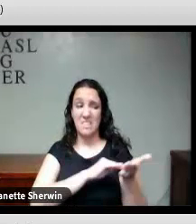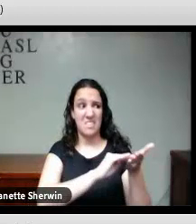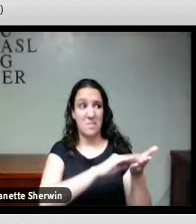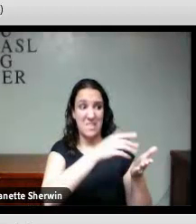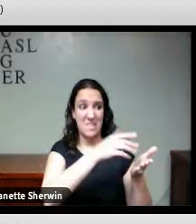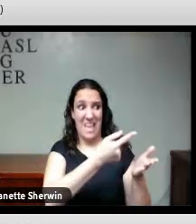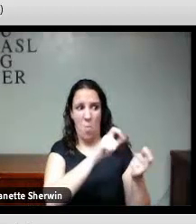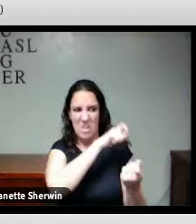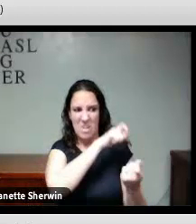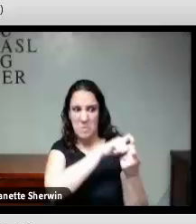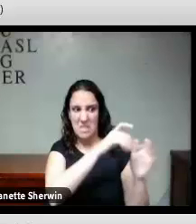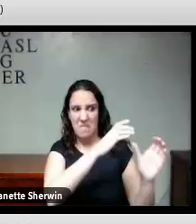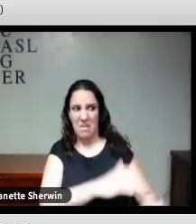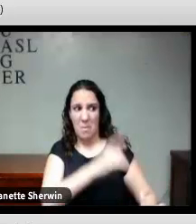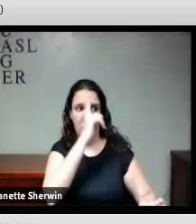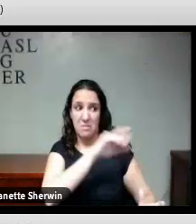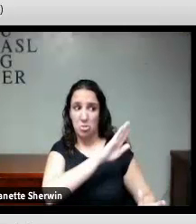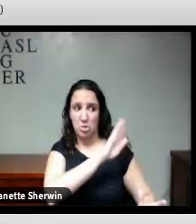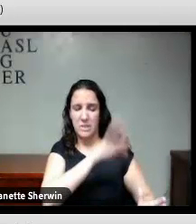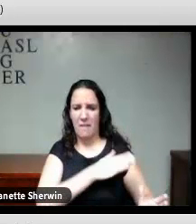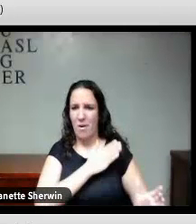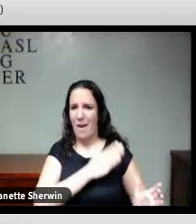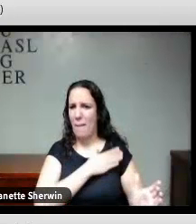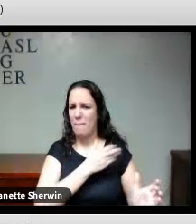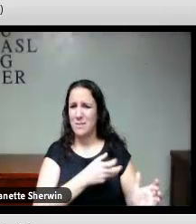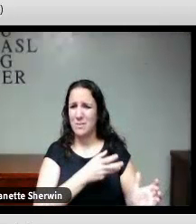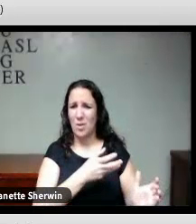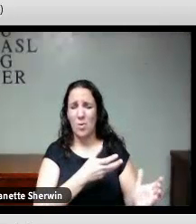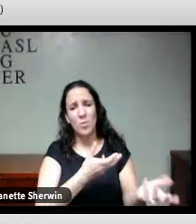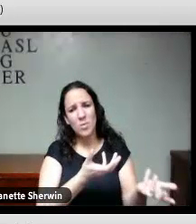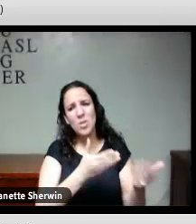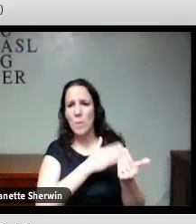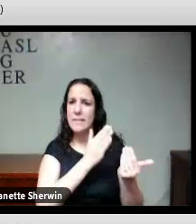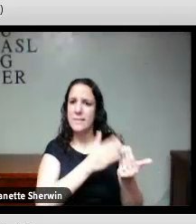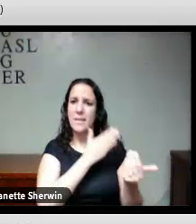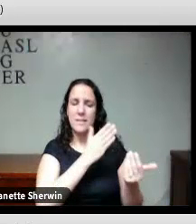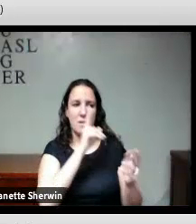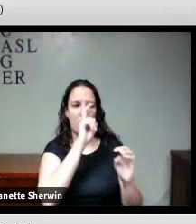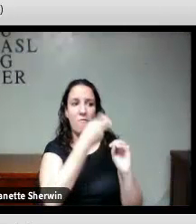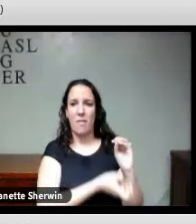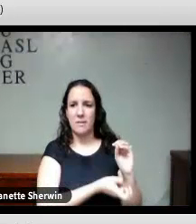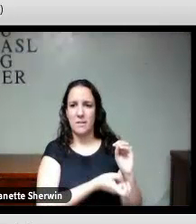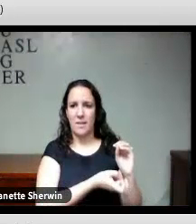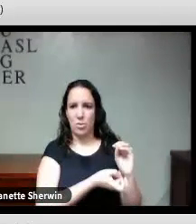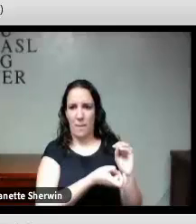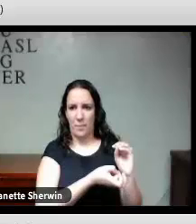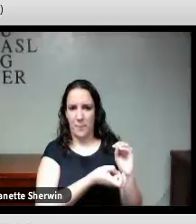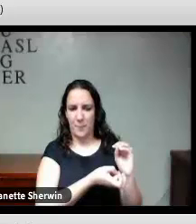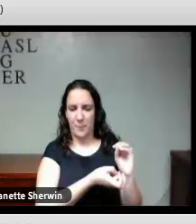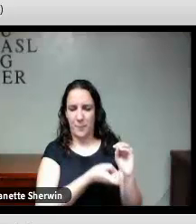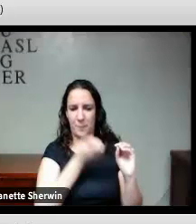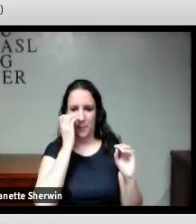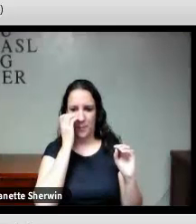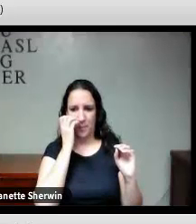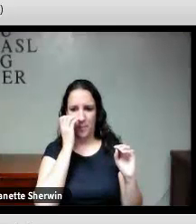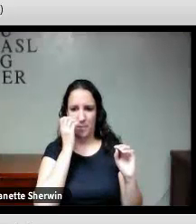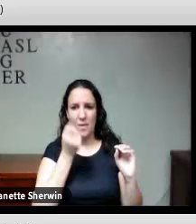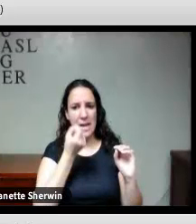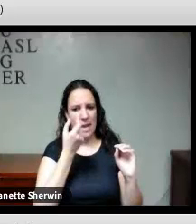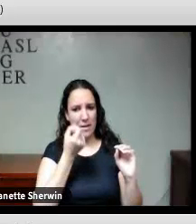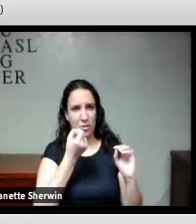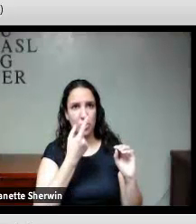trying because she's never happy. It's easy to fall into that trap, and understandable. Honestly, it's